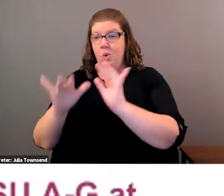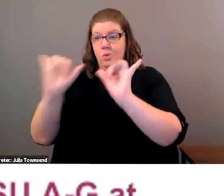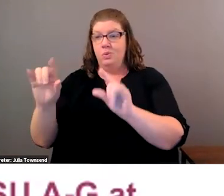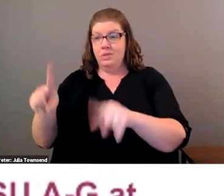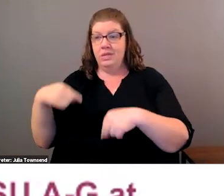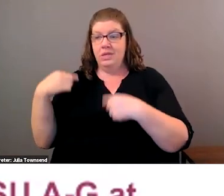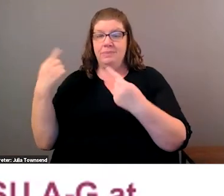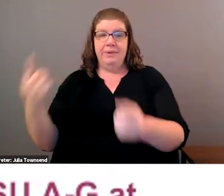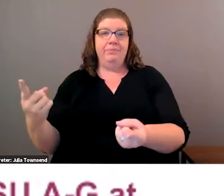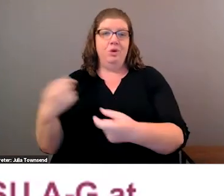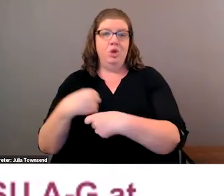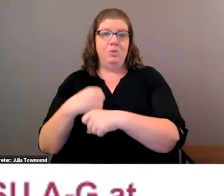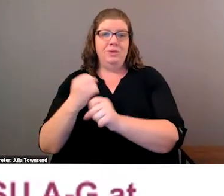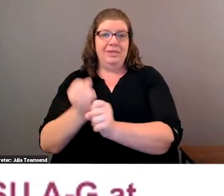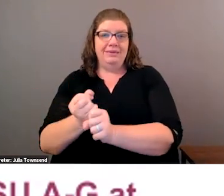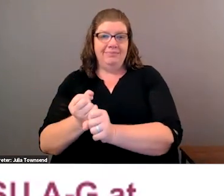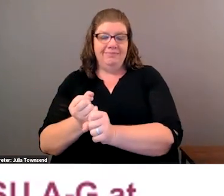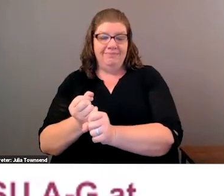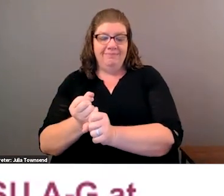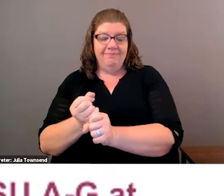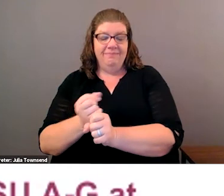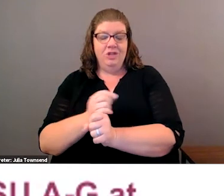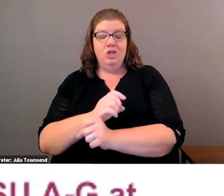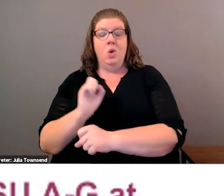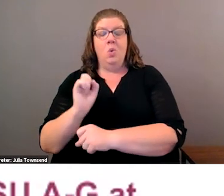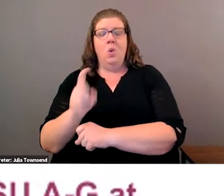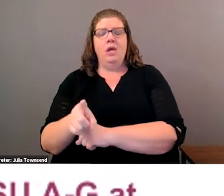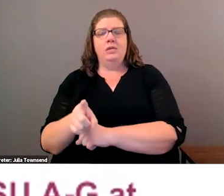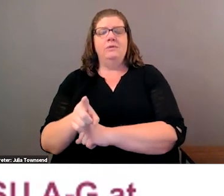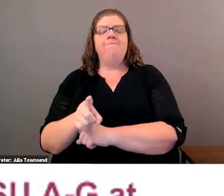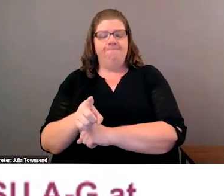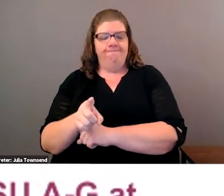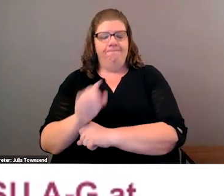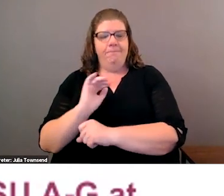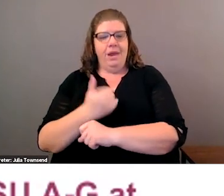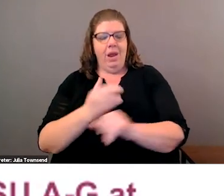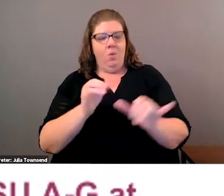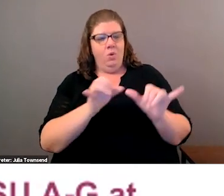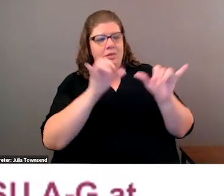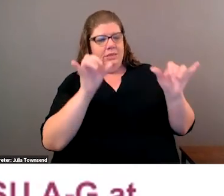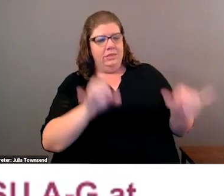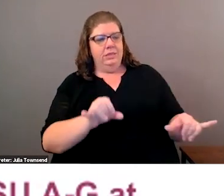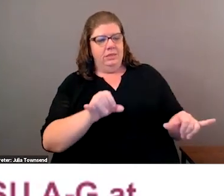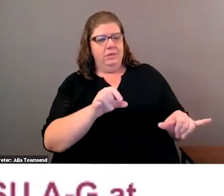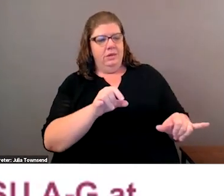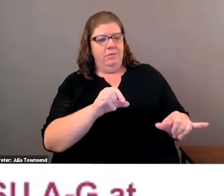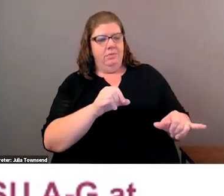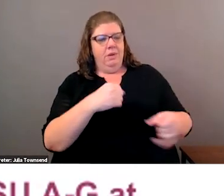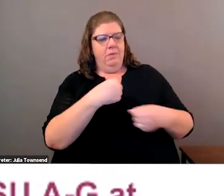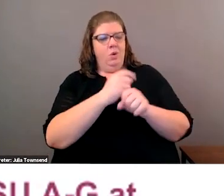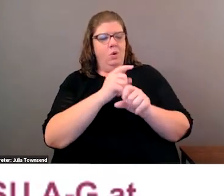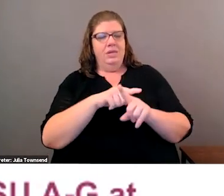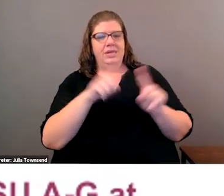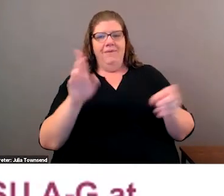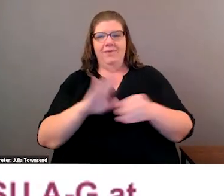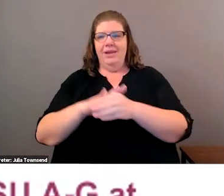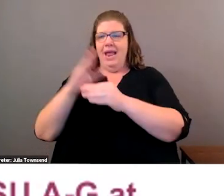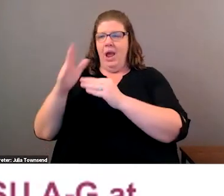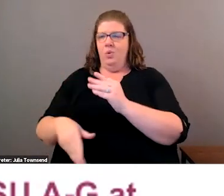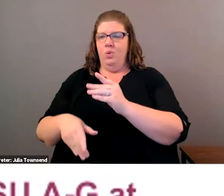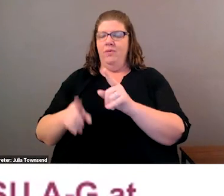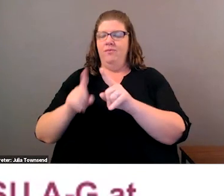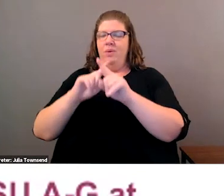producing. So our questions become, what is it about our system that is producing different outcomes for students of